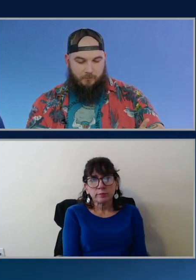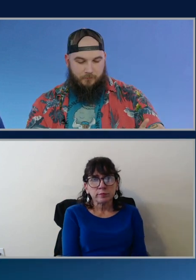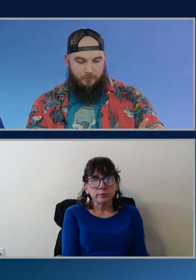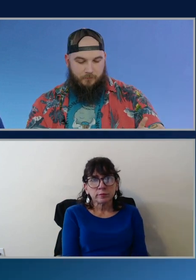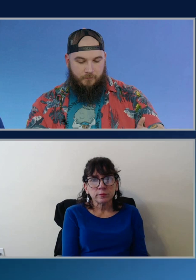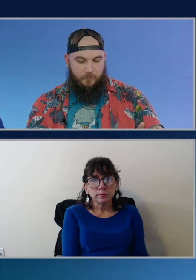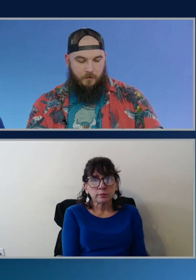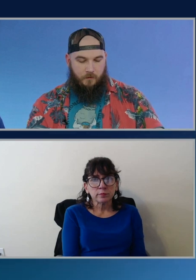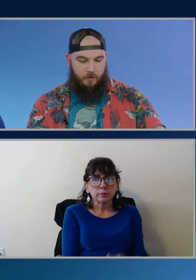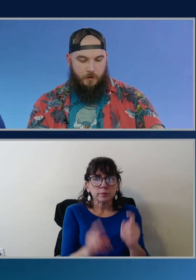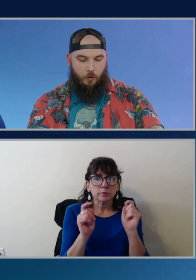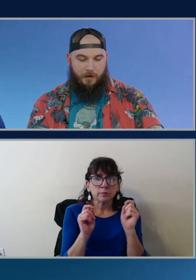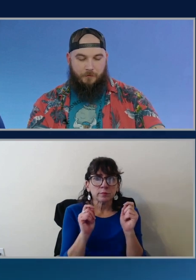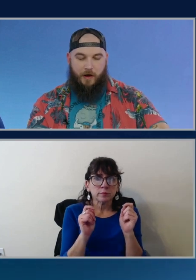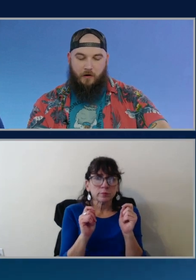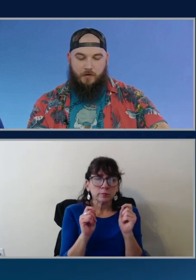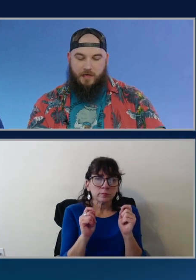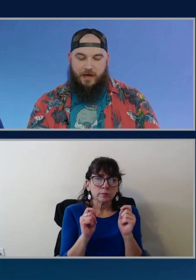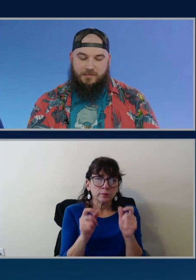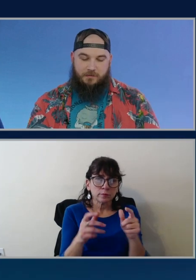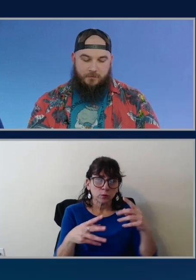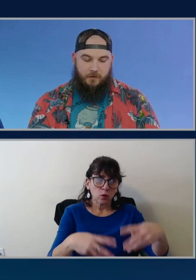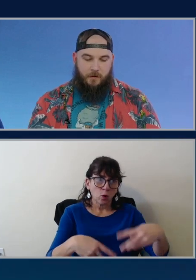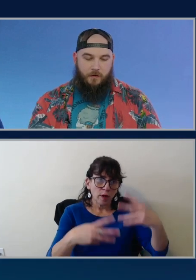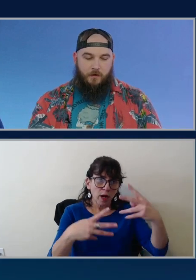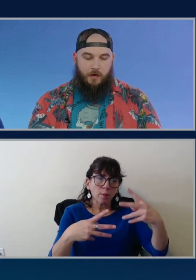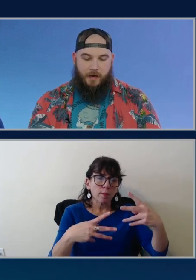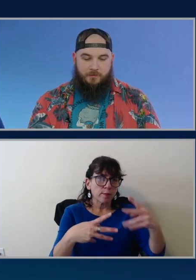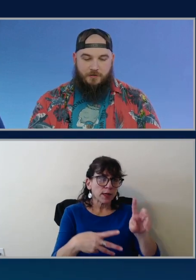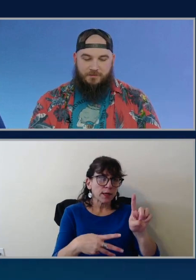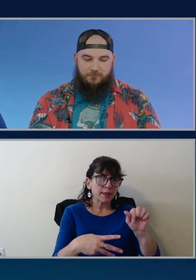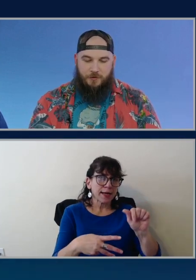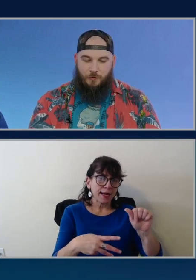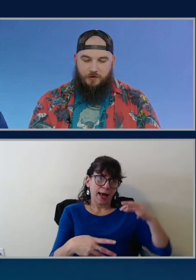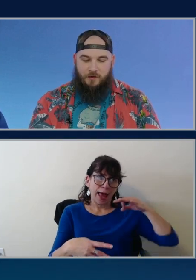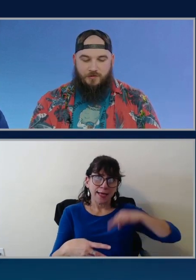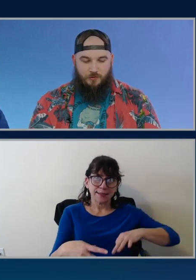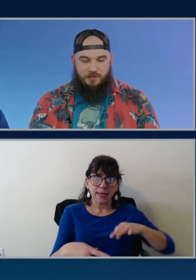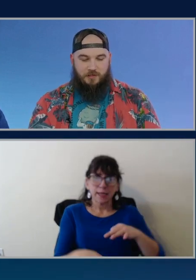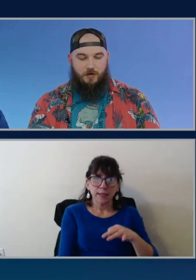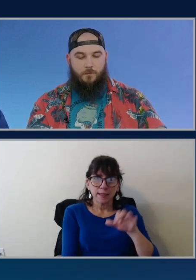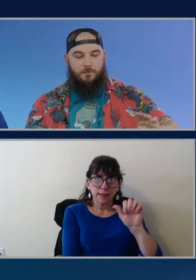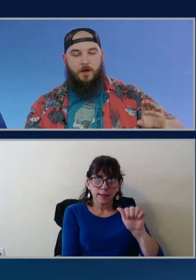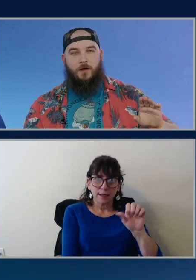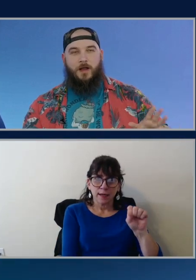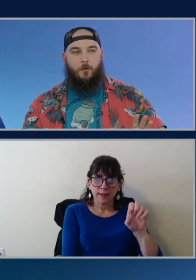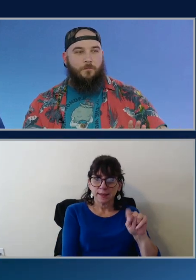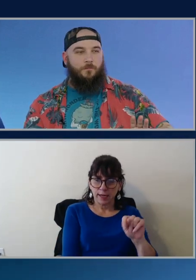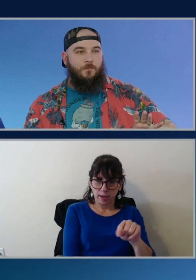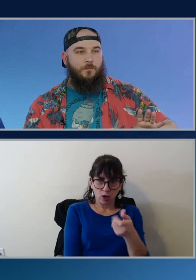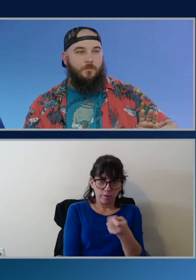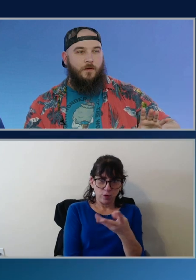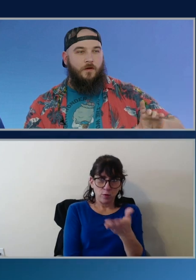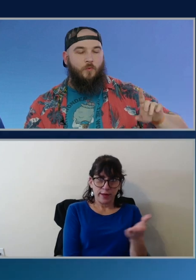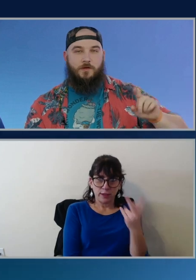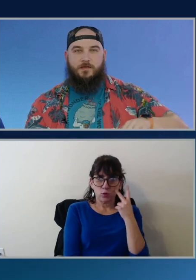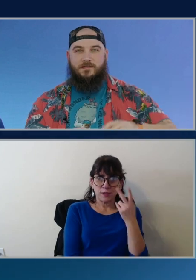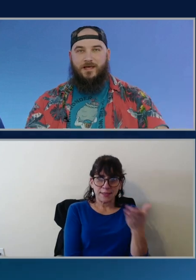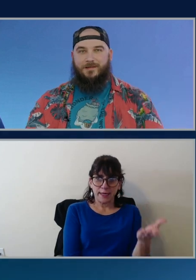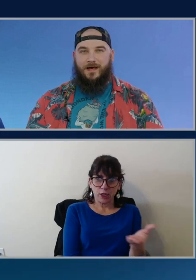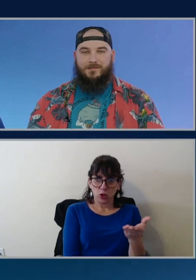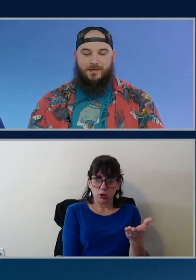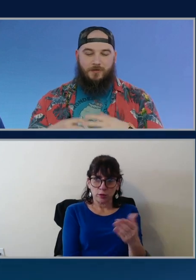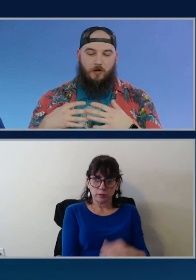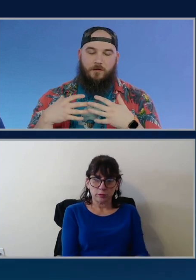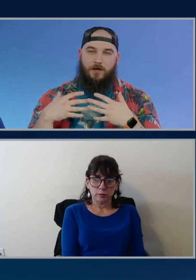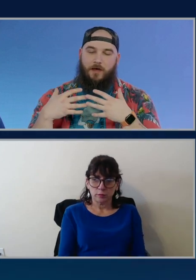thing, we open up our data asset, and there's a few things to see here. Now, what this